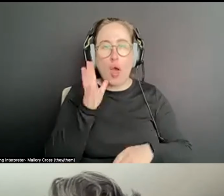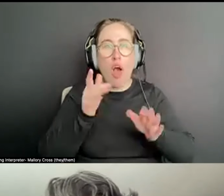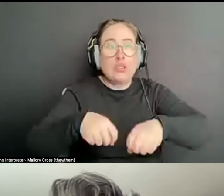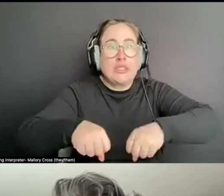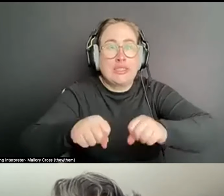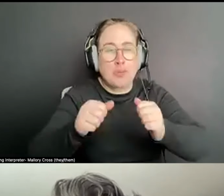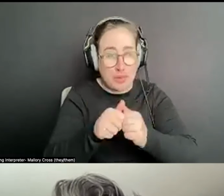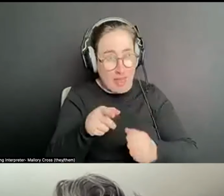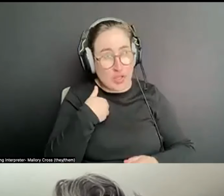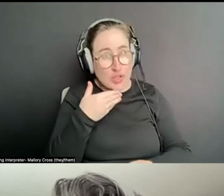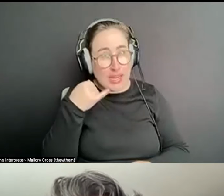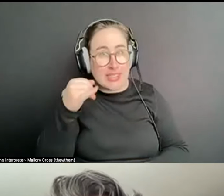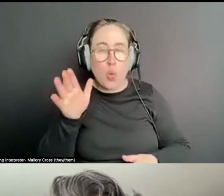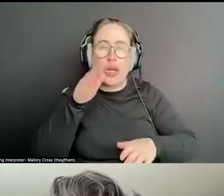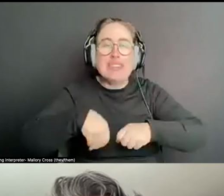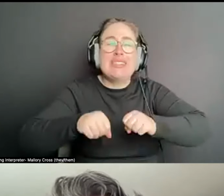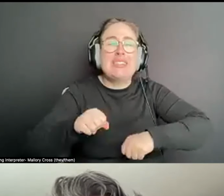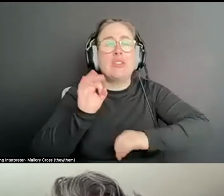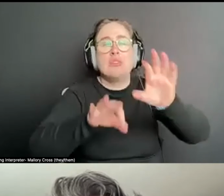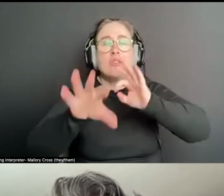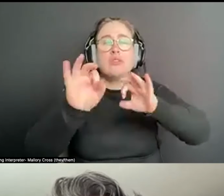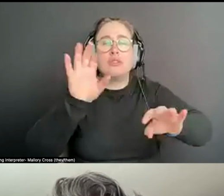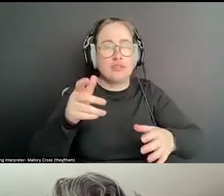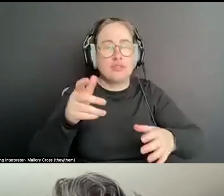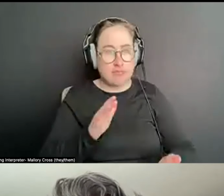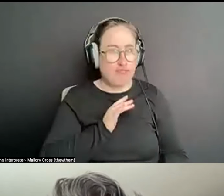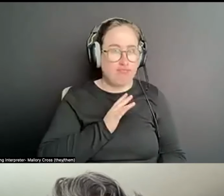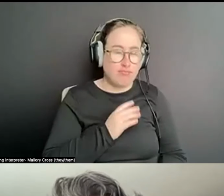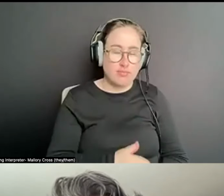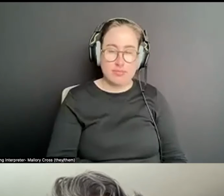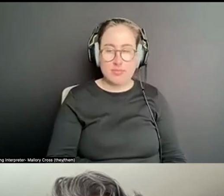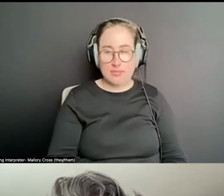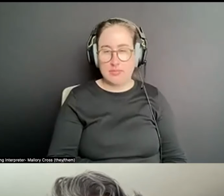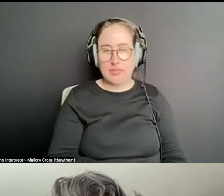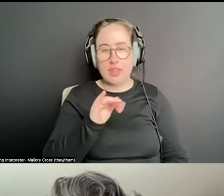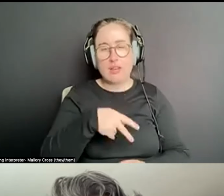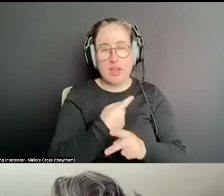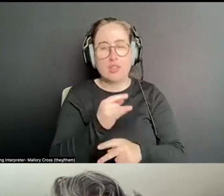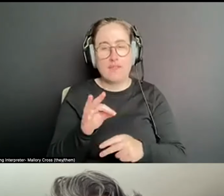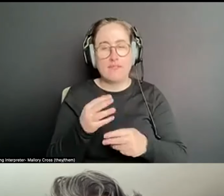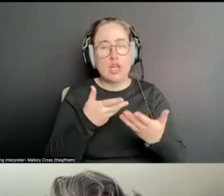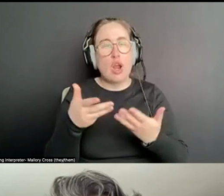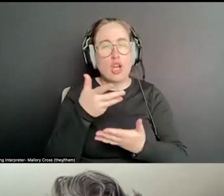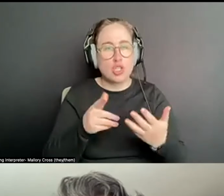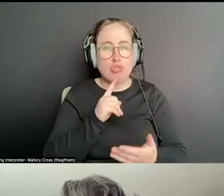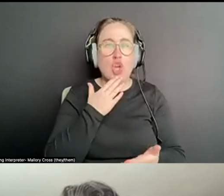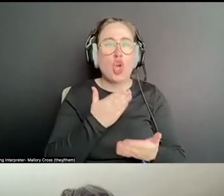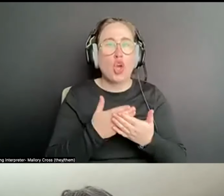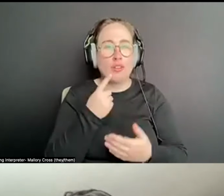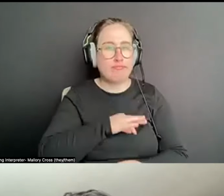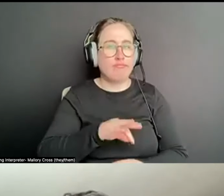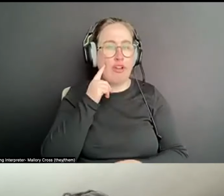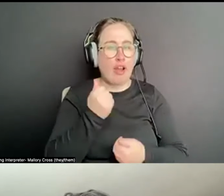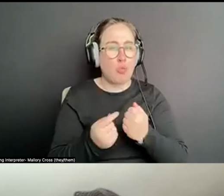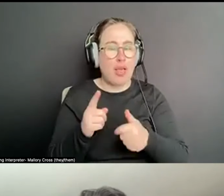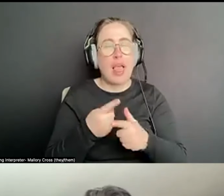will be like, hey, let me jump on this. And so those kind of interactions are good for everyone. And then I think it gets